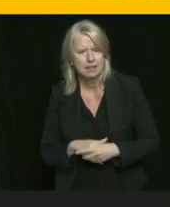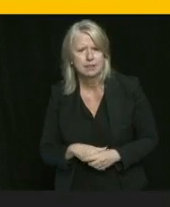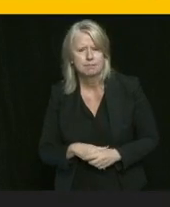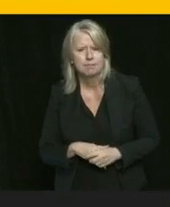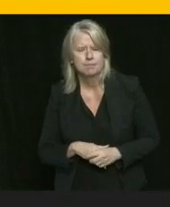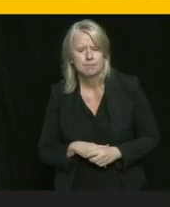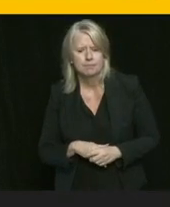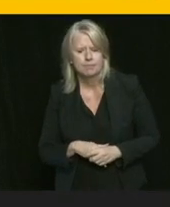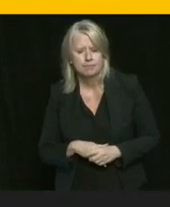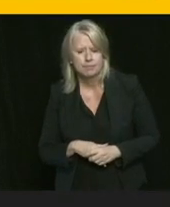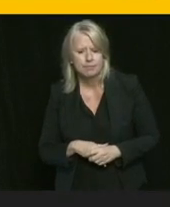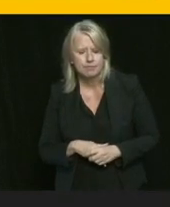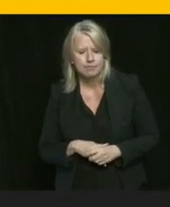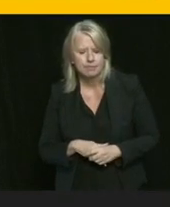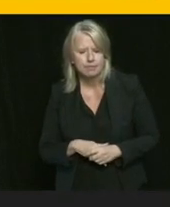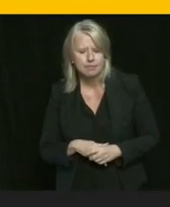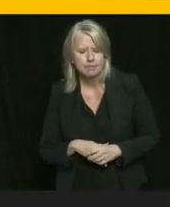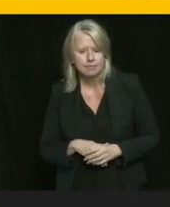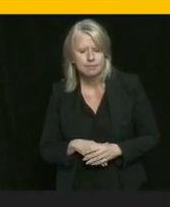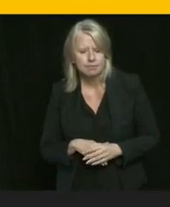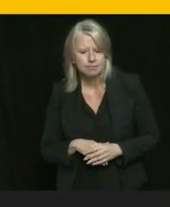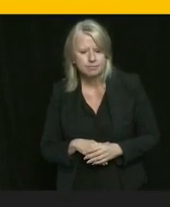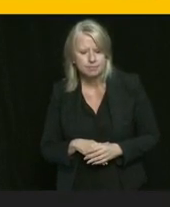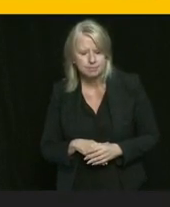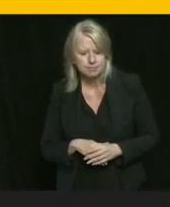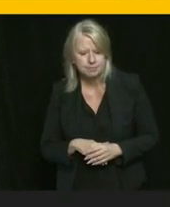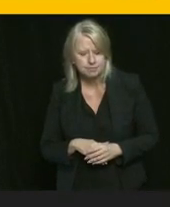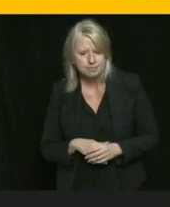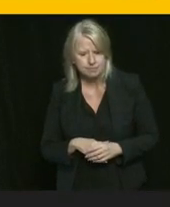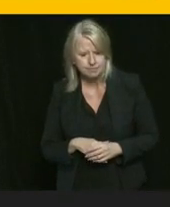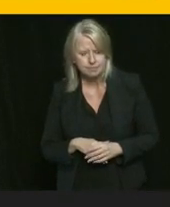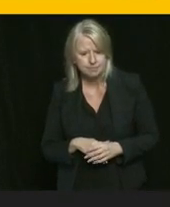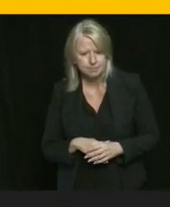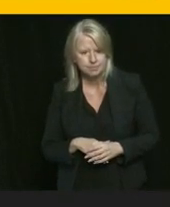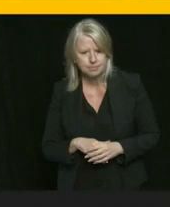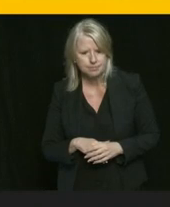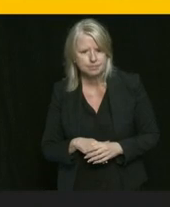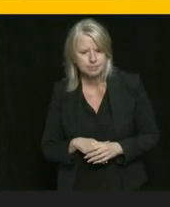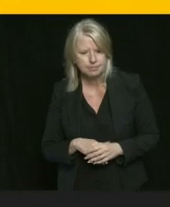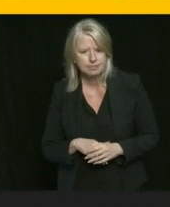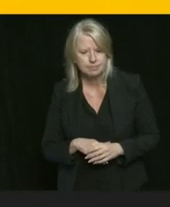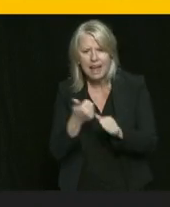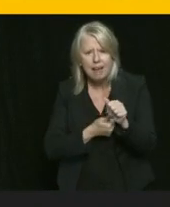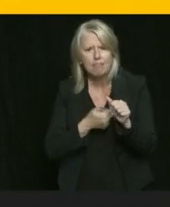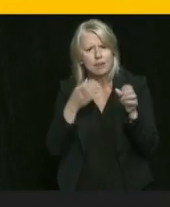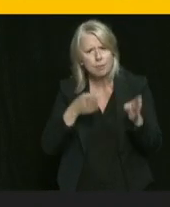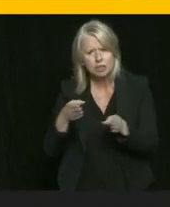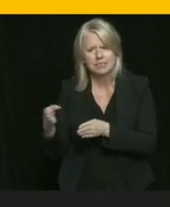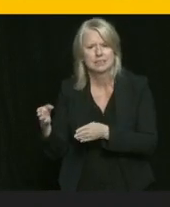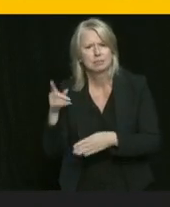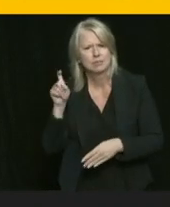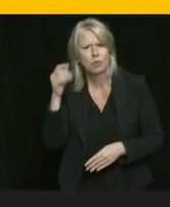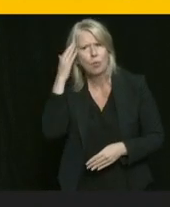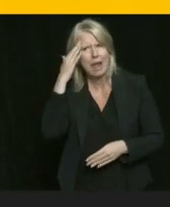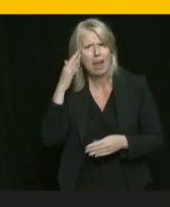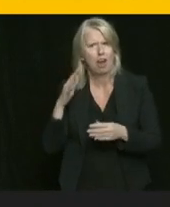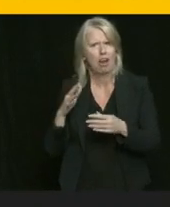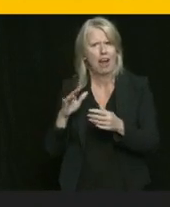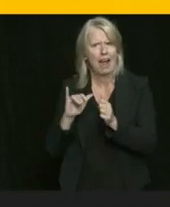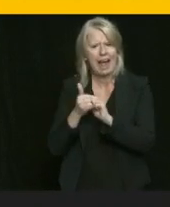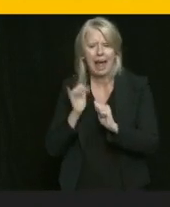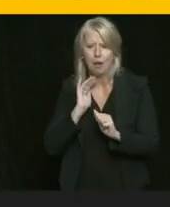There are communities experiencing of the impact of our words and